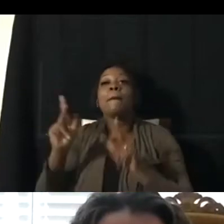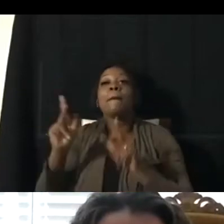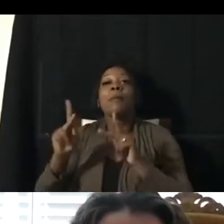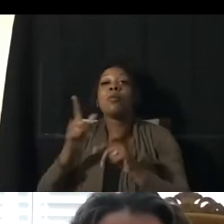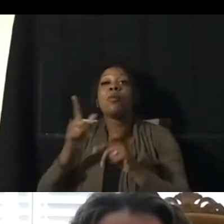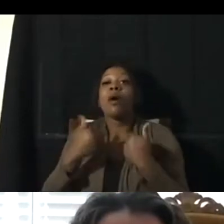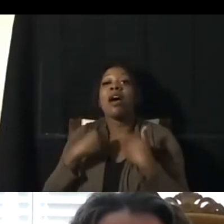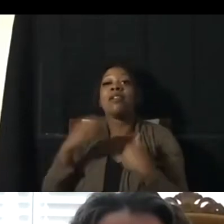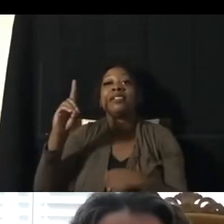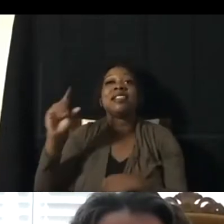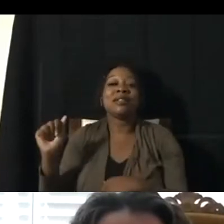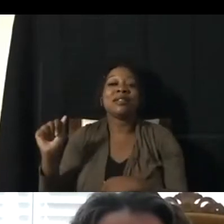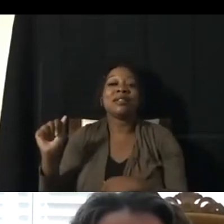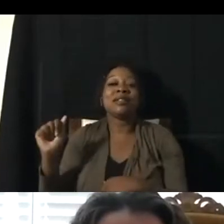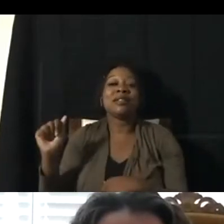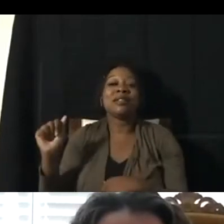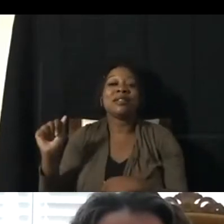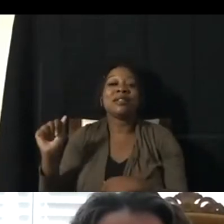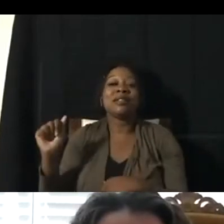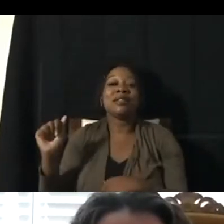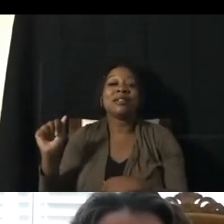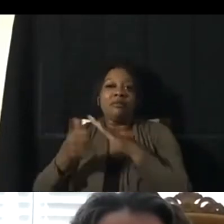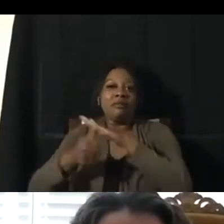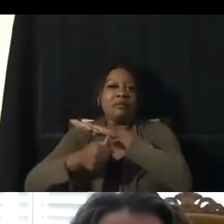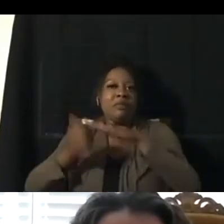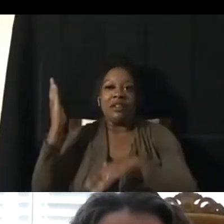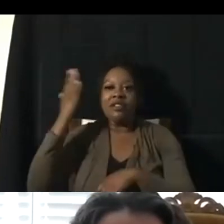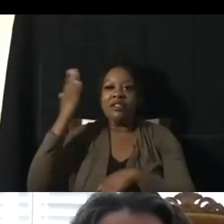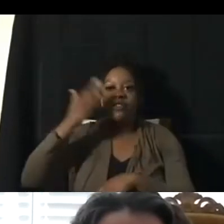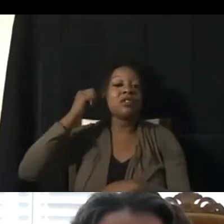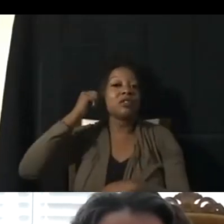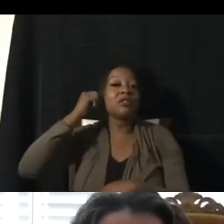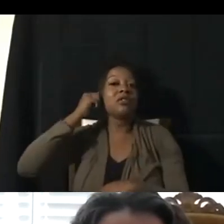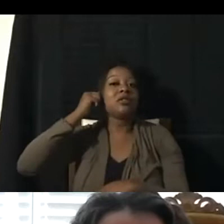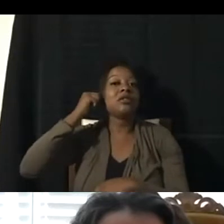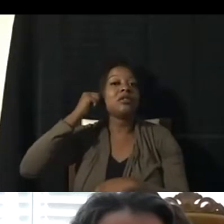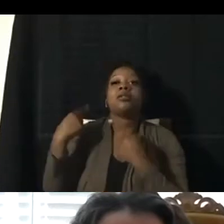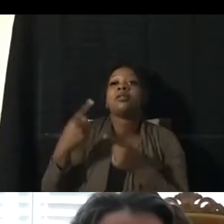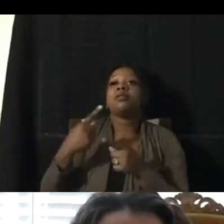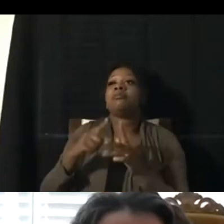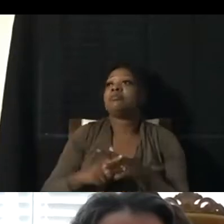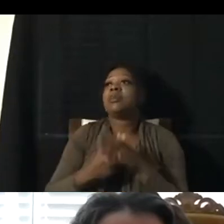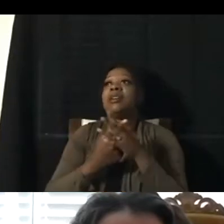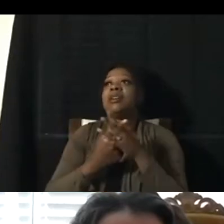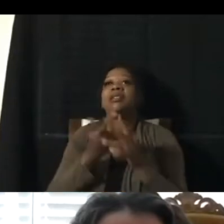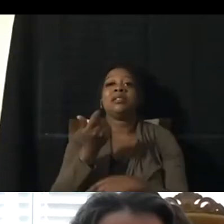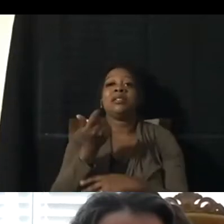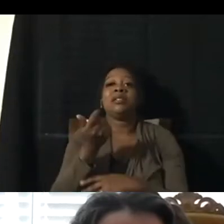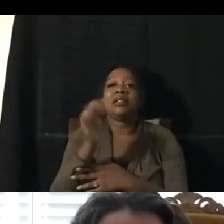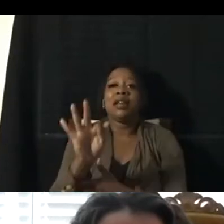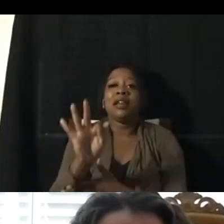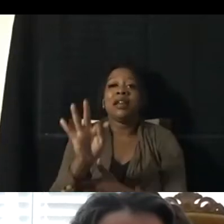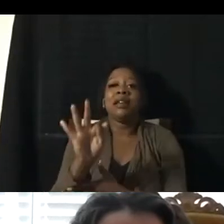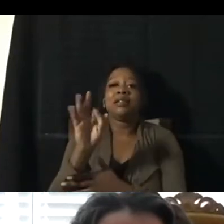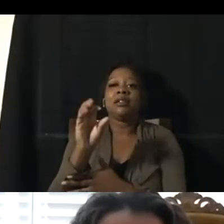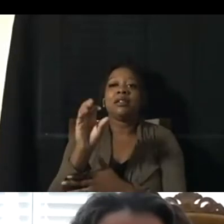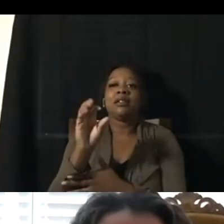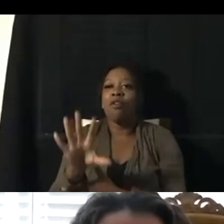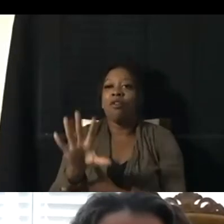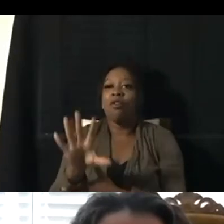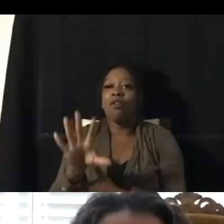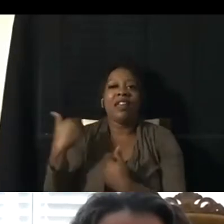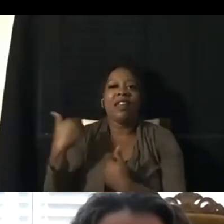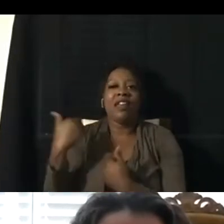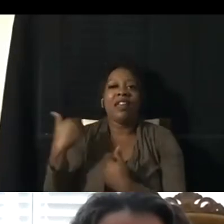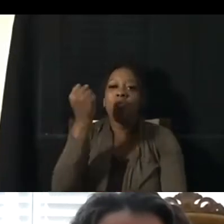also interesting because Variety started in 1905, so I've been going through the archives, and there were protests by the NAACP starting